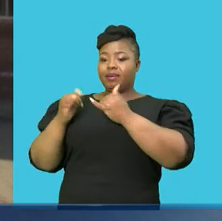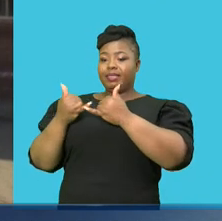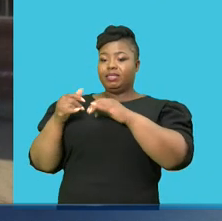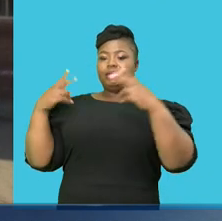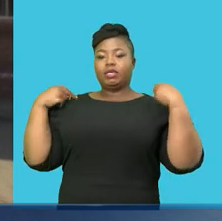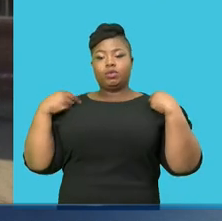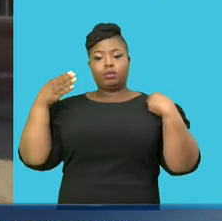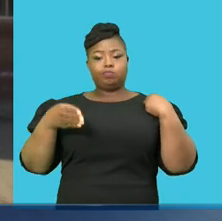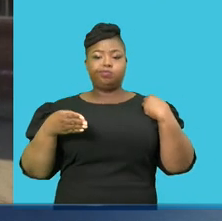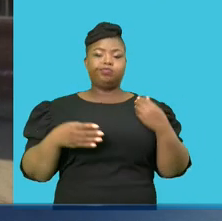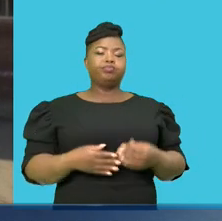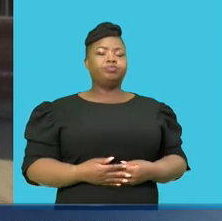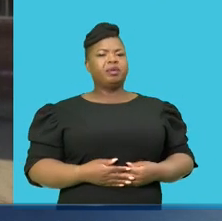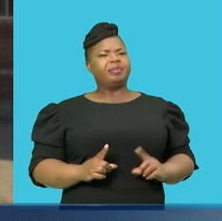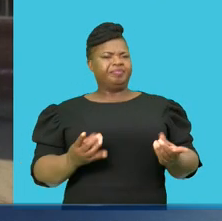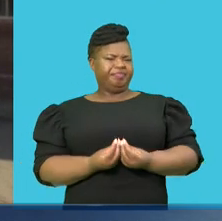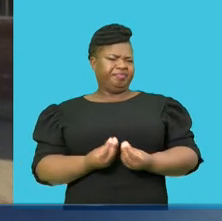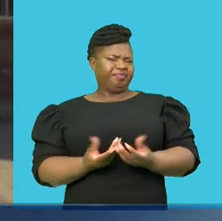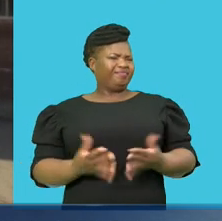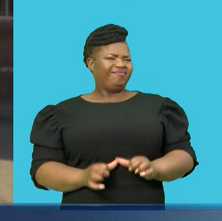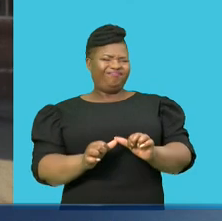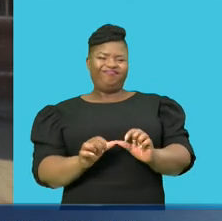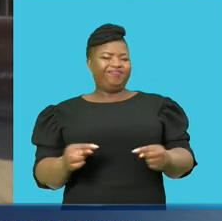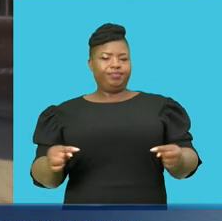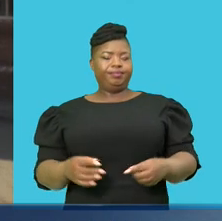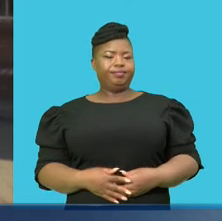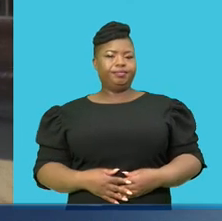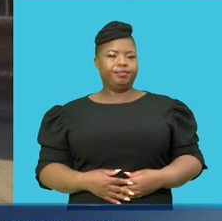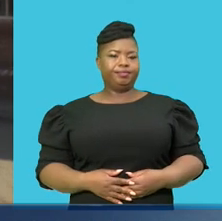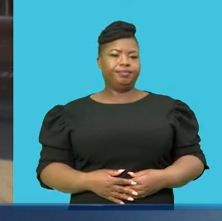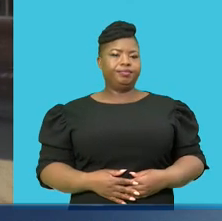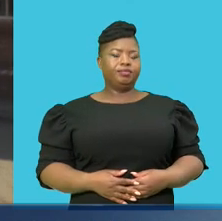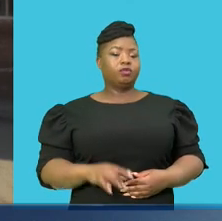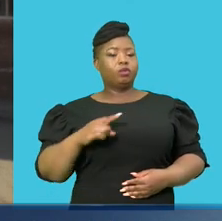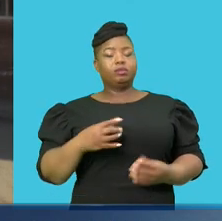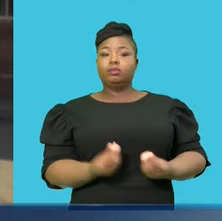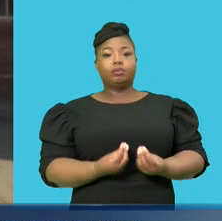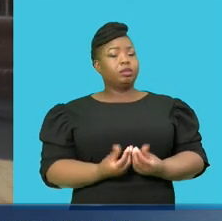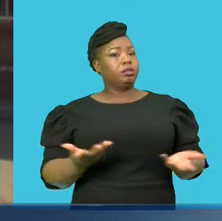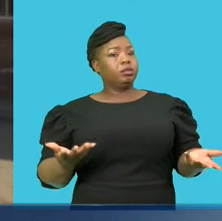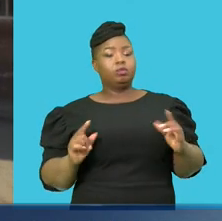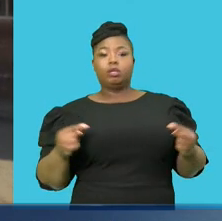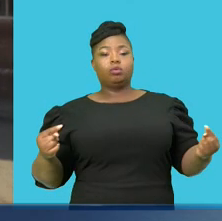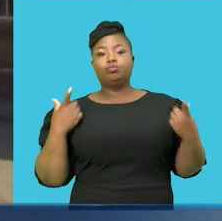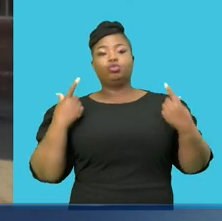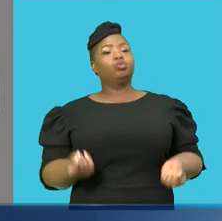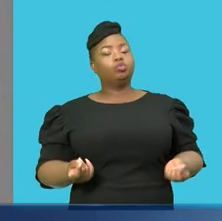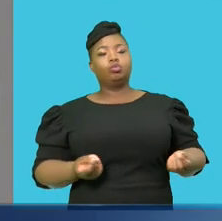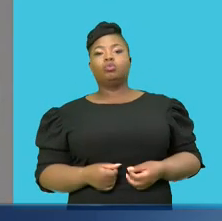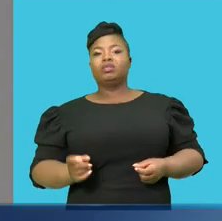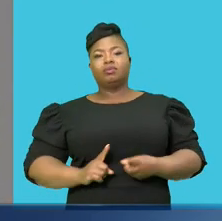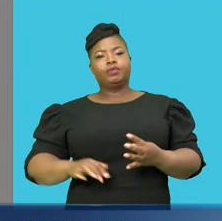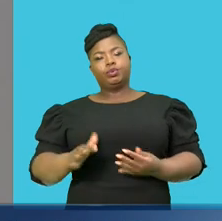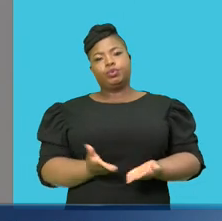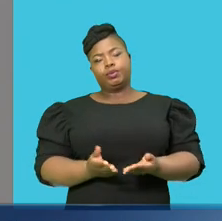we've you know employed. But it's something that is not sustainable. Something that we cannot afford to do it in all the schools.